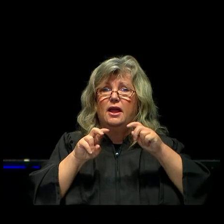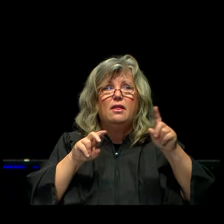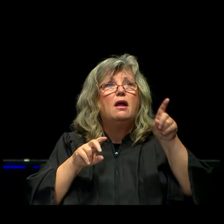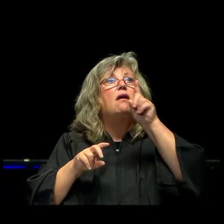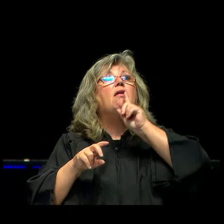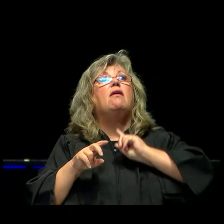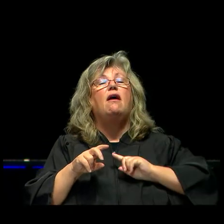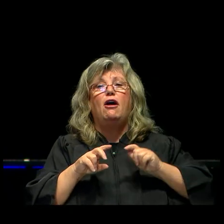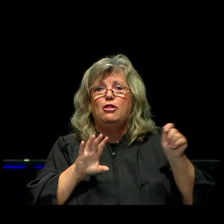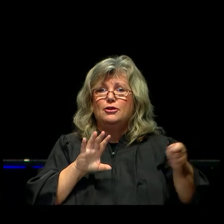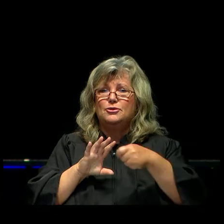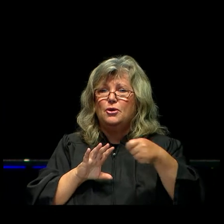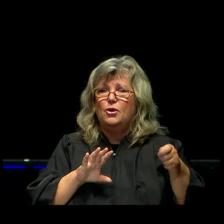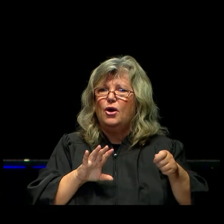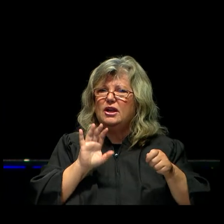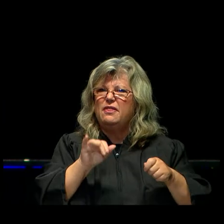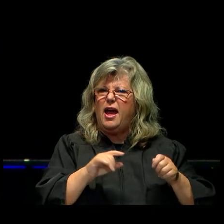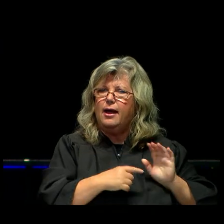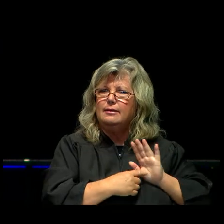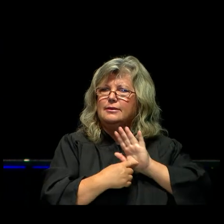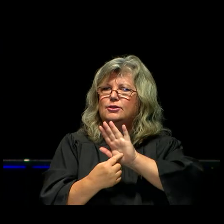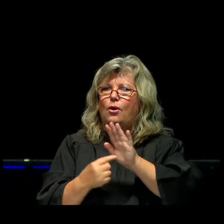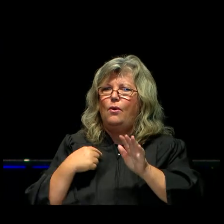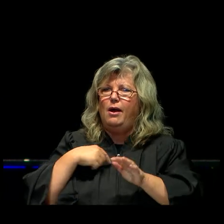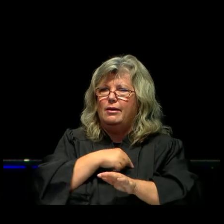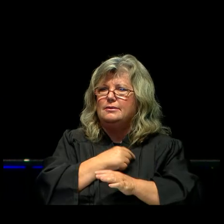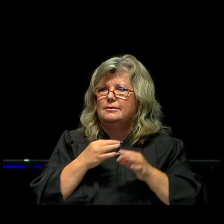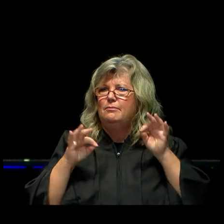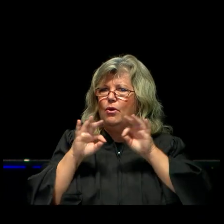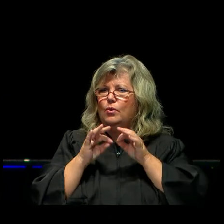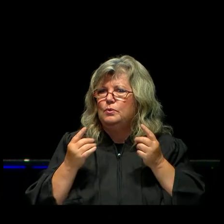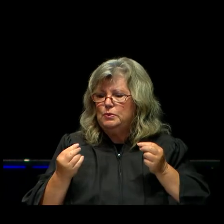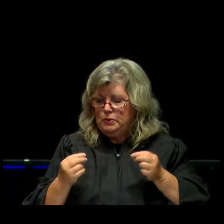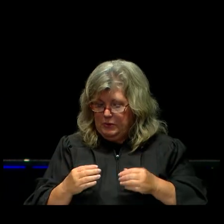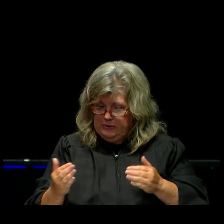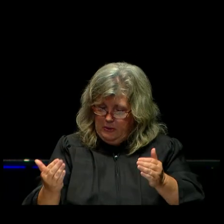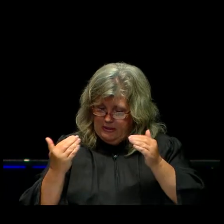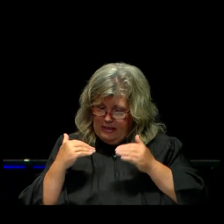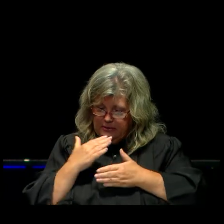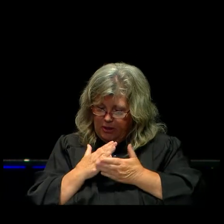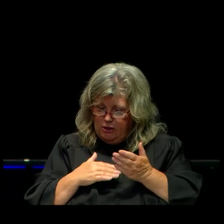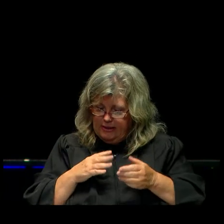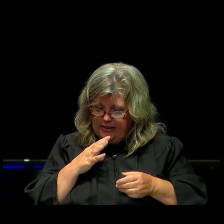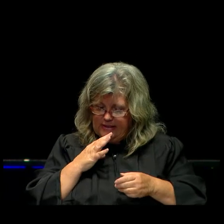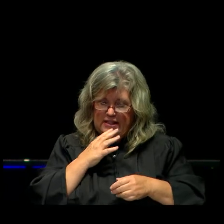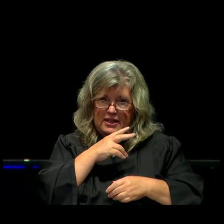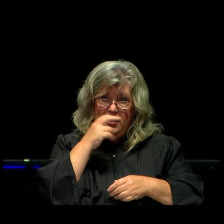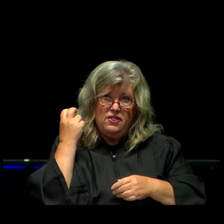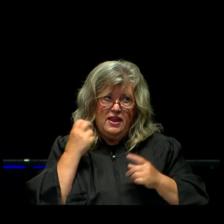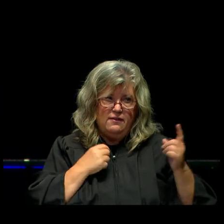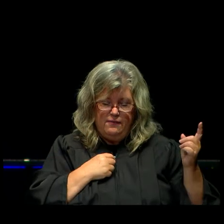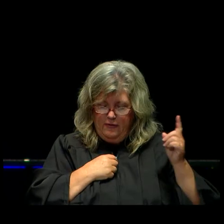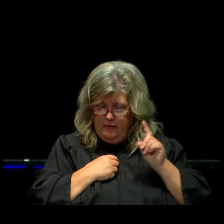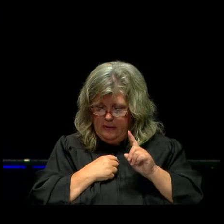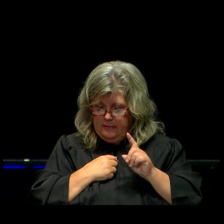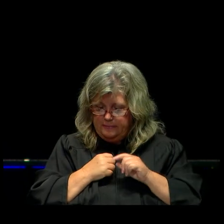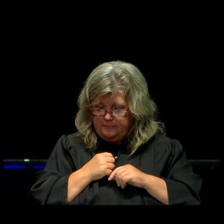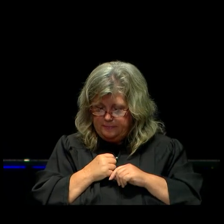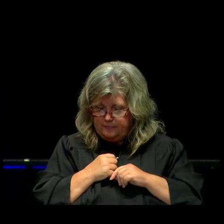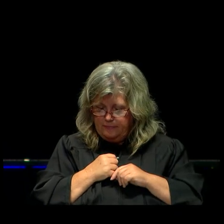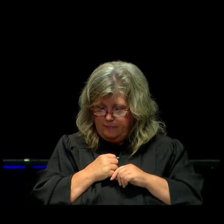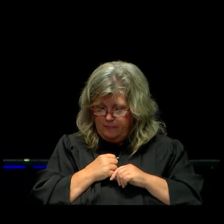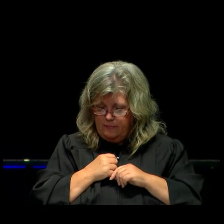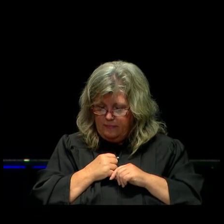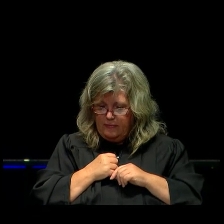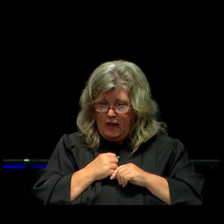come through for us. And so the next stanza, he brings in the thief. And after this litany